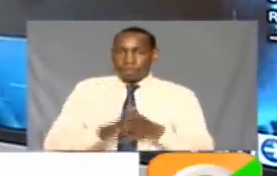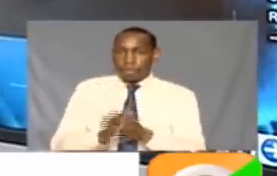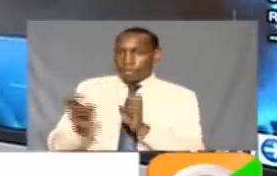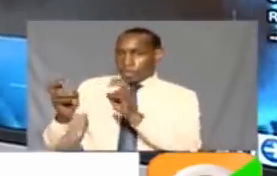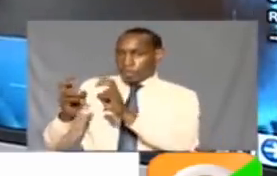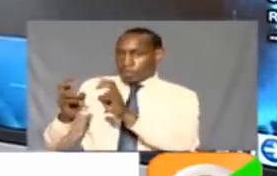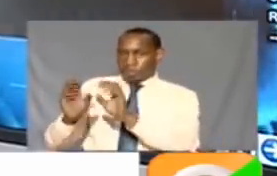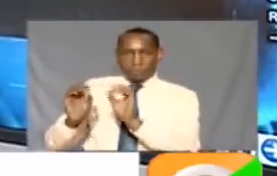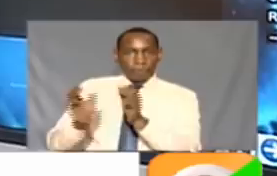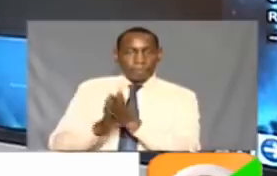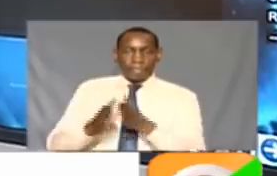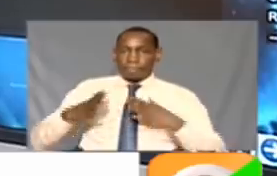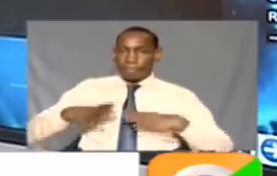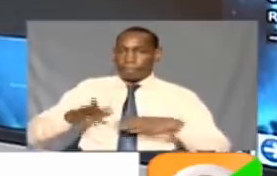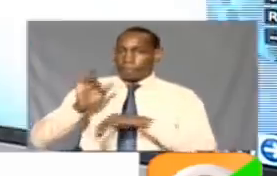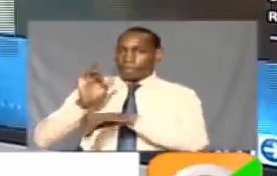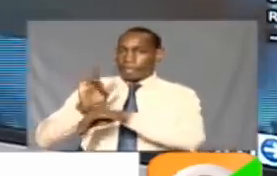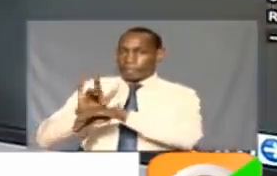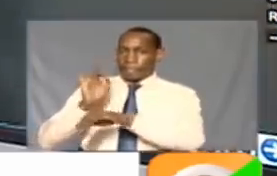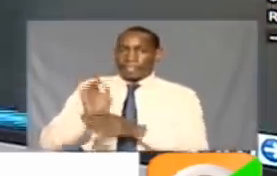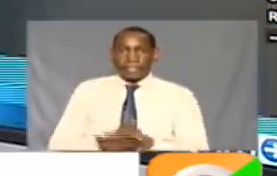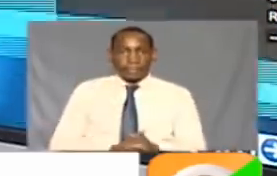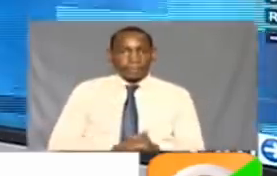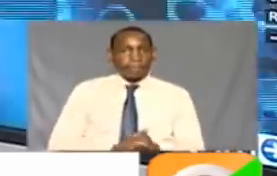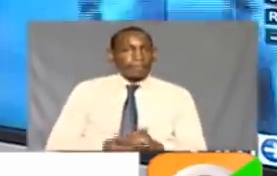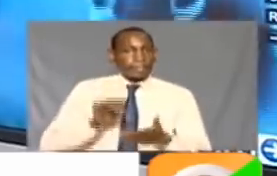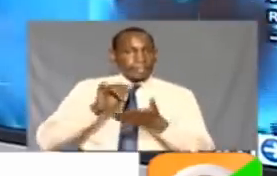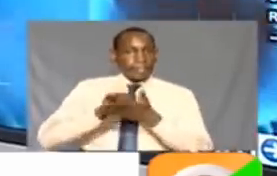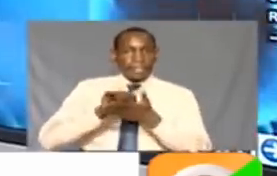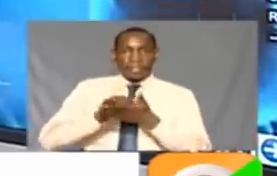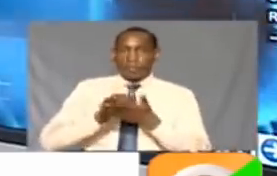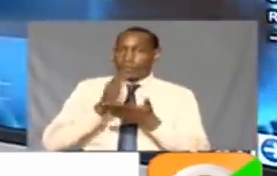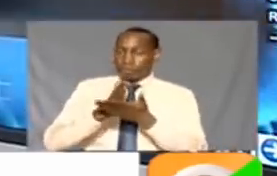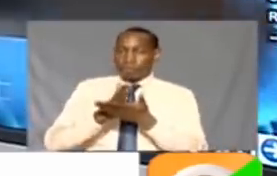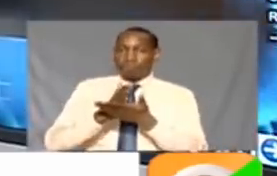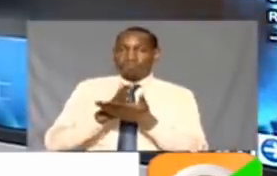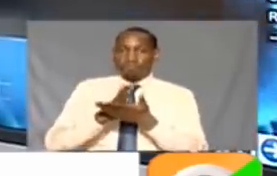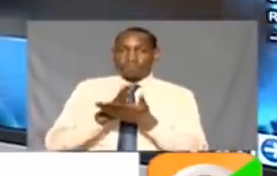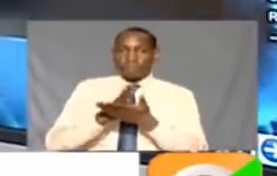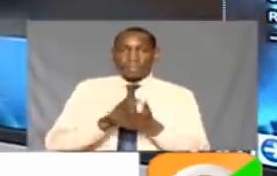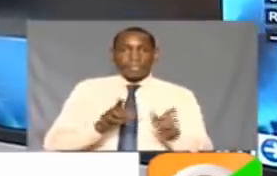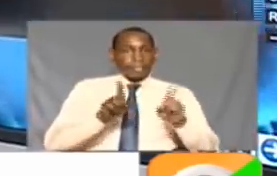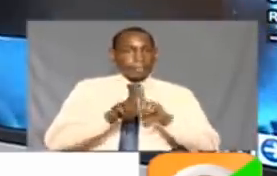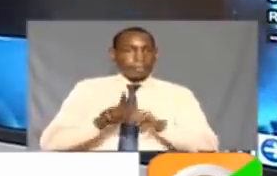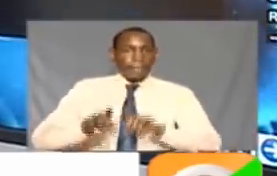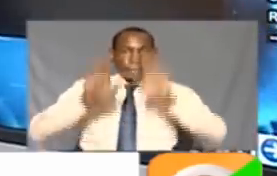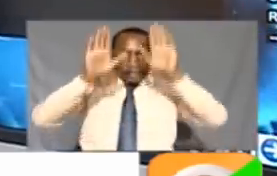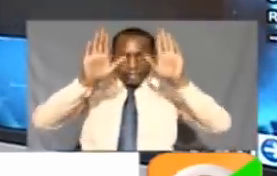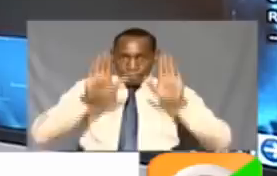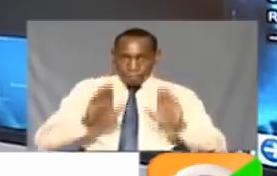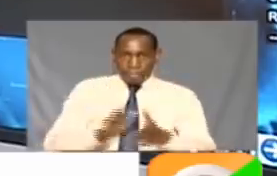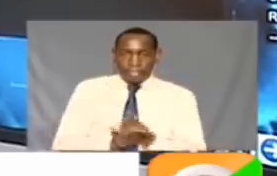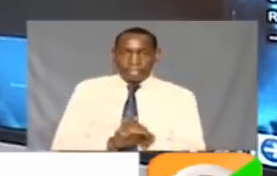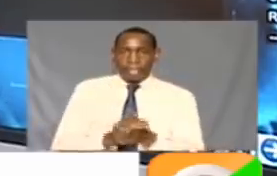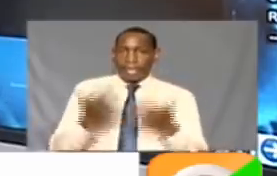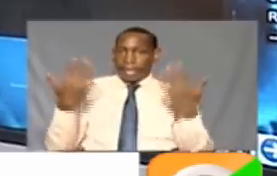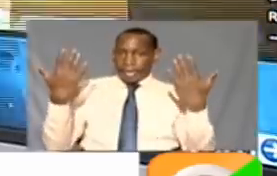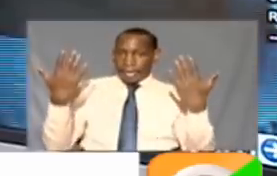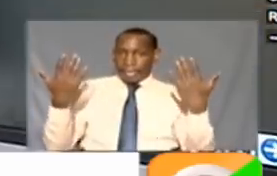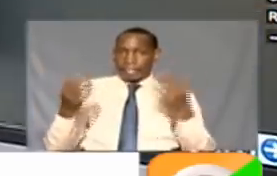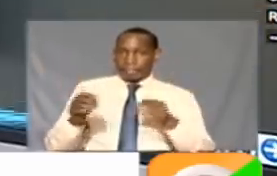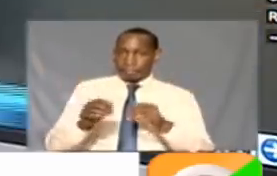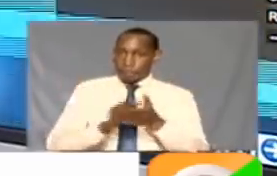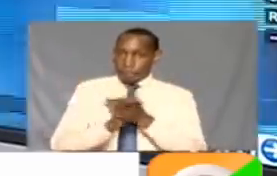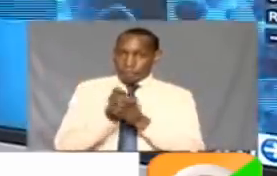close contact with infected persons. Of course, that one goes without saying. And a very important one, washing your hands